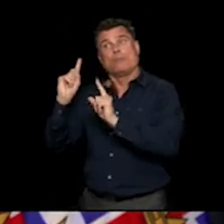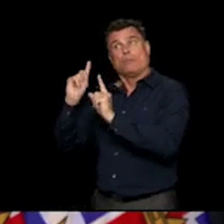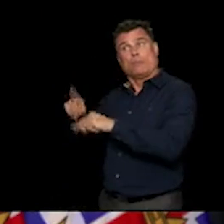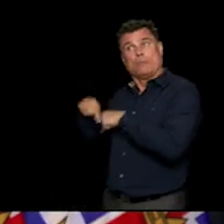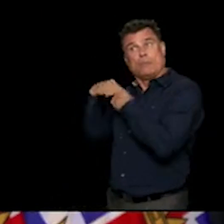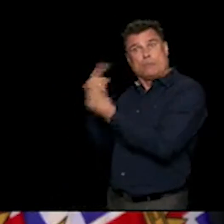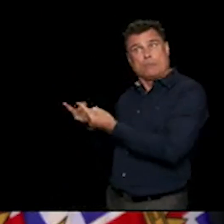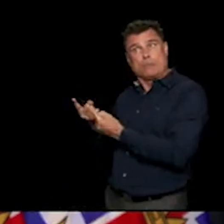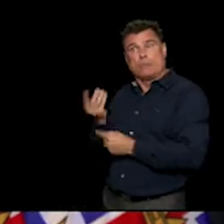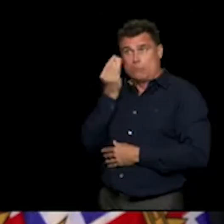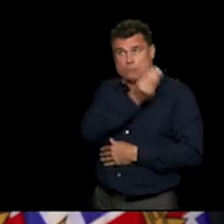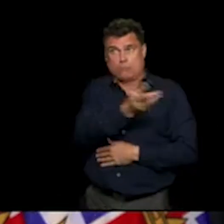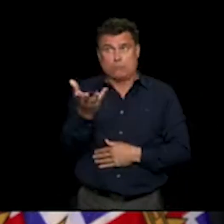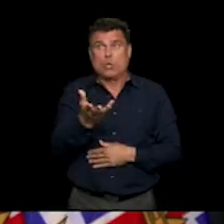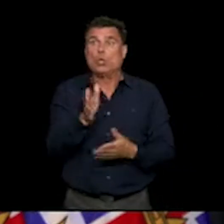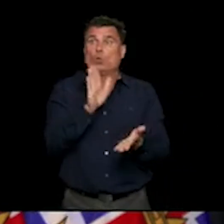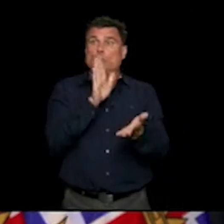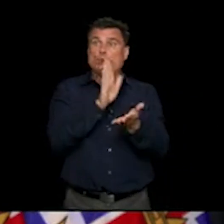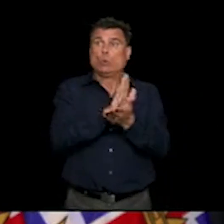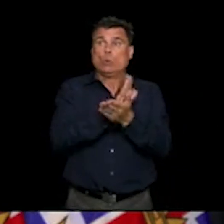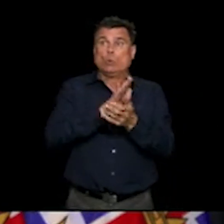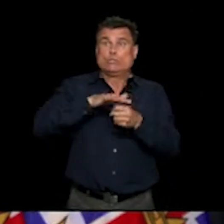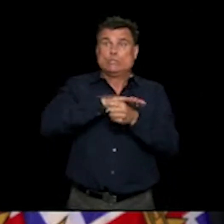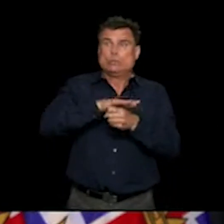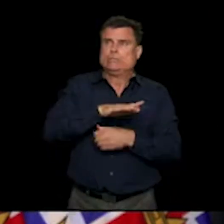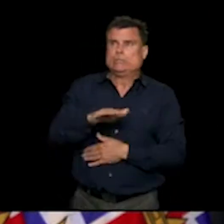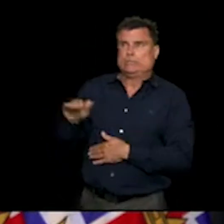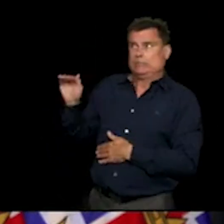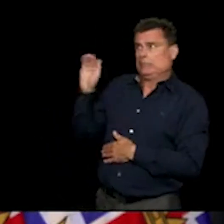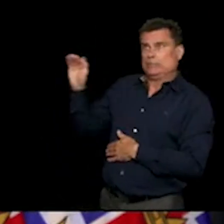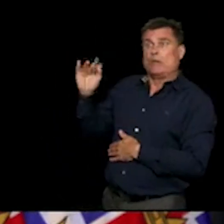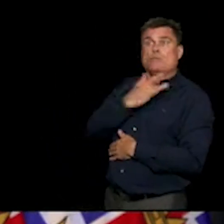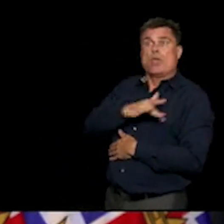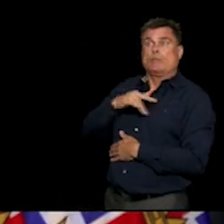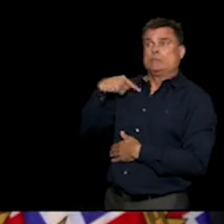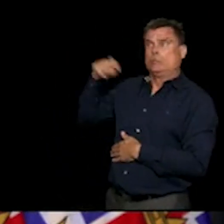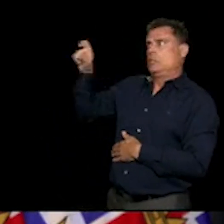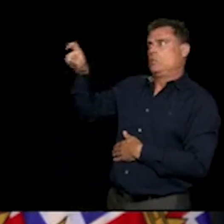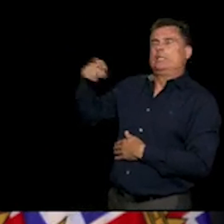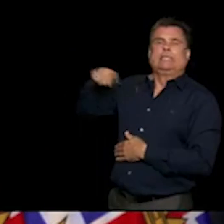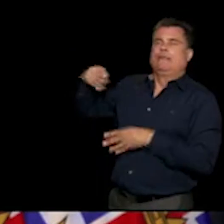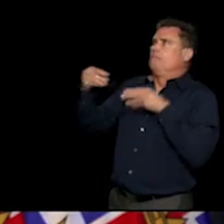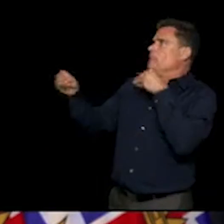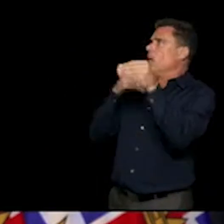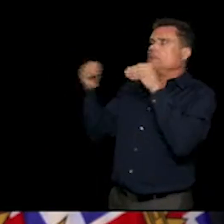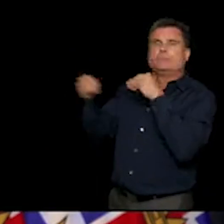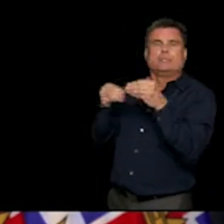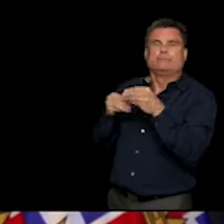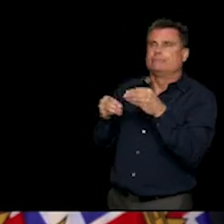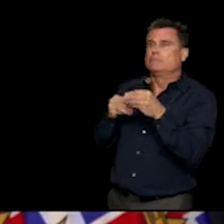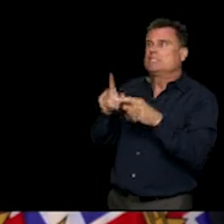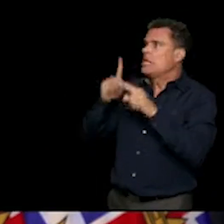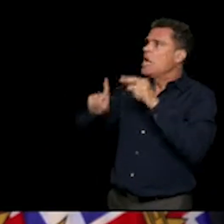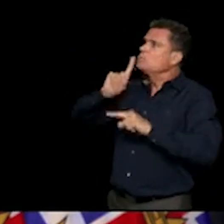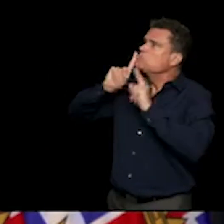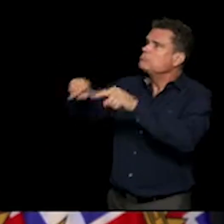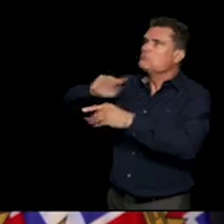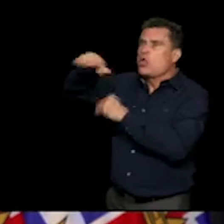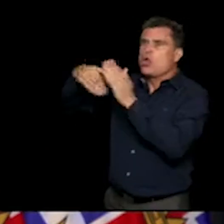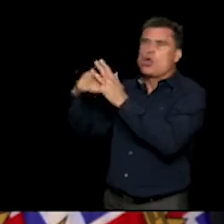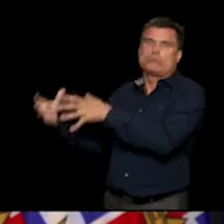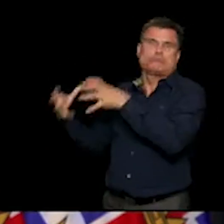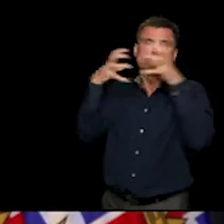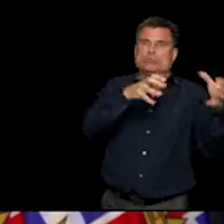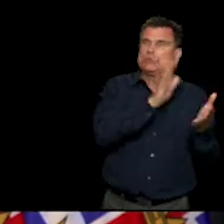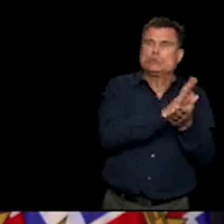number of weeks was funding confirmation and funding flexibility to be able to serve families with an education program if it